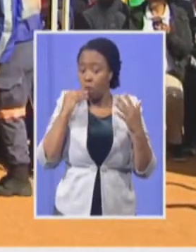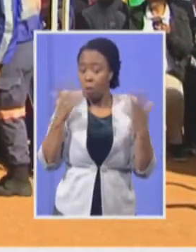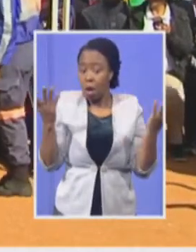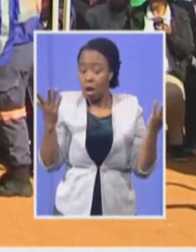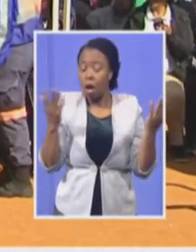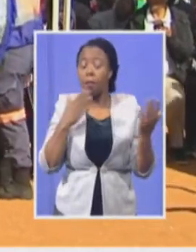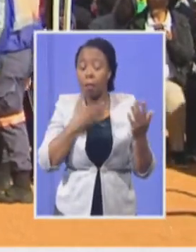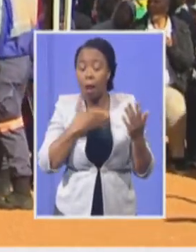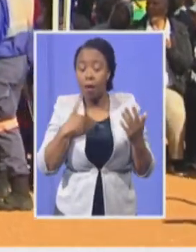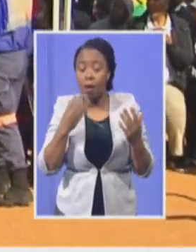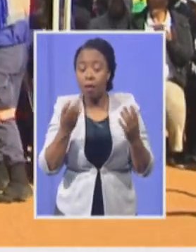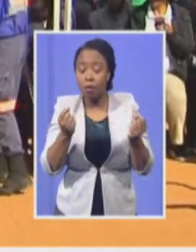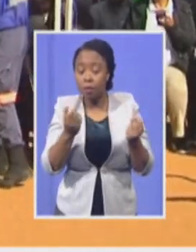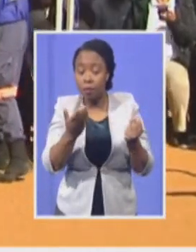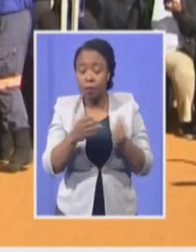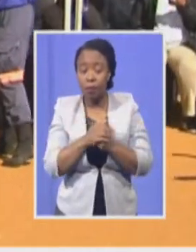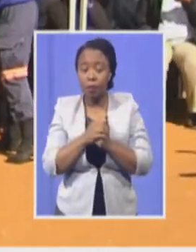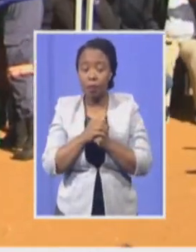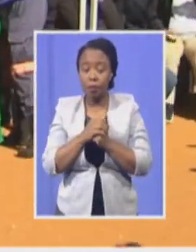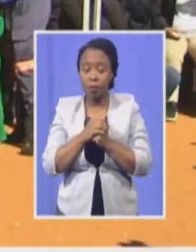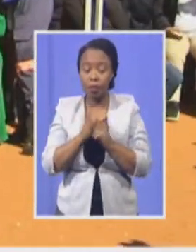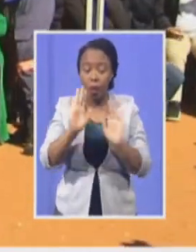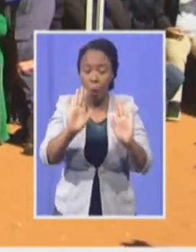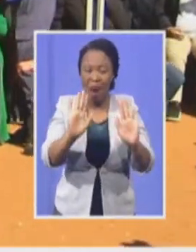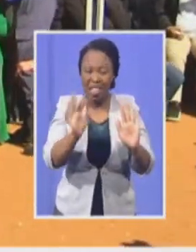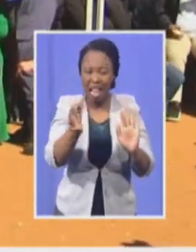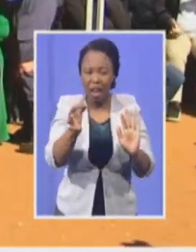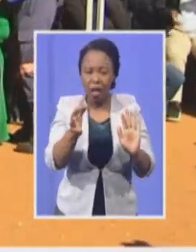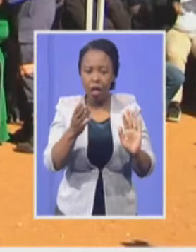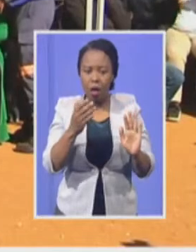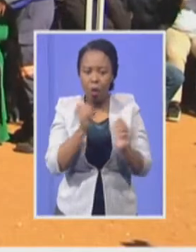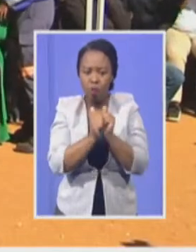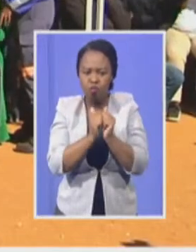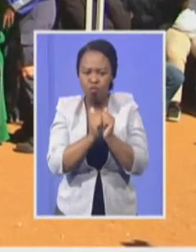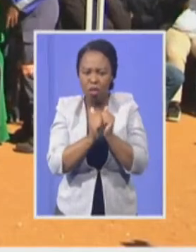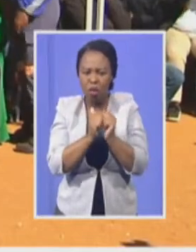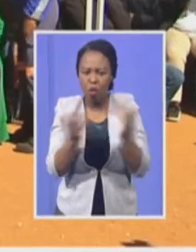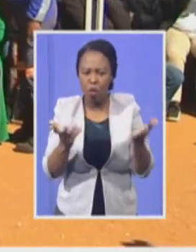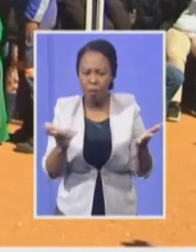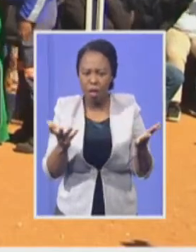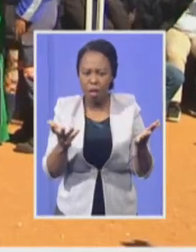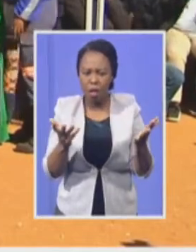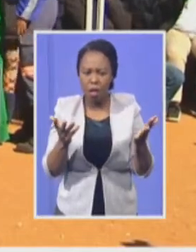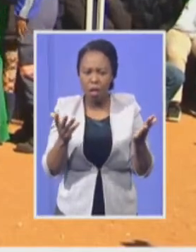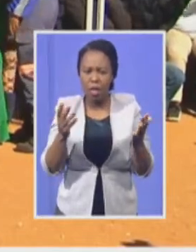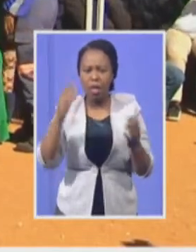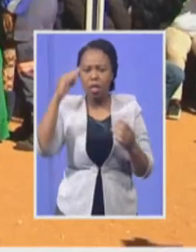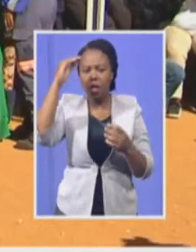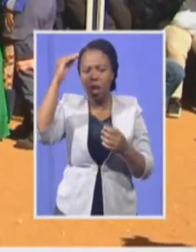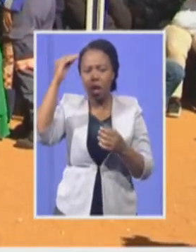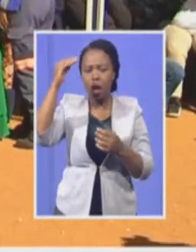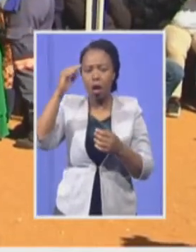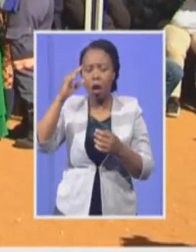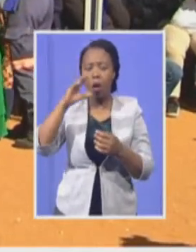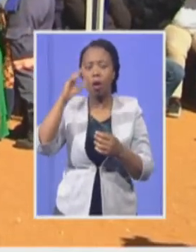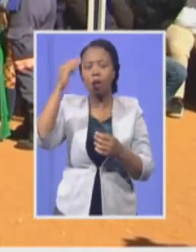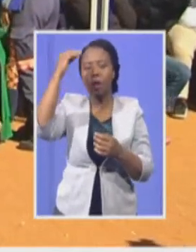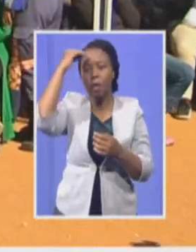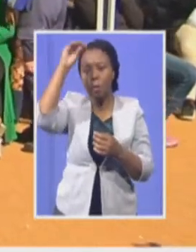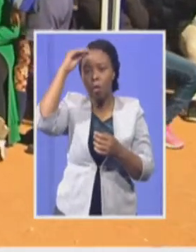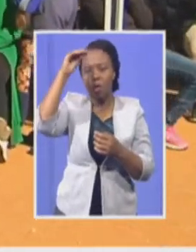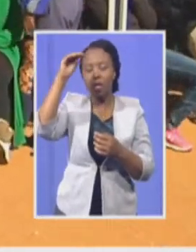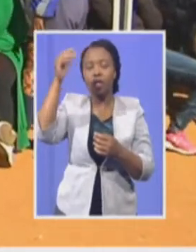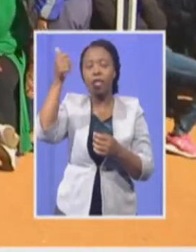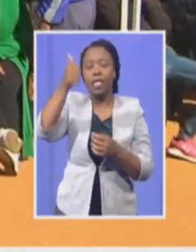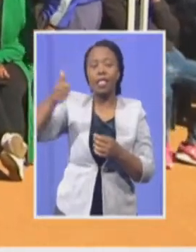me Hayi siyabonga emakala ubhuti lo phambidlana bekakhuluma ustation command ukhona naye la ulalela phela phela